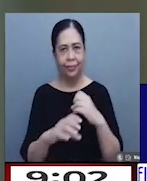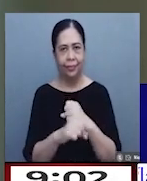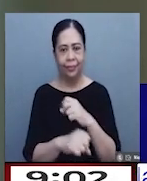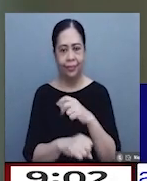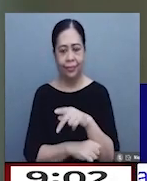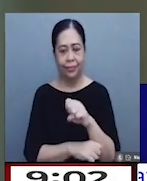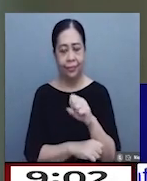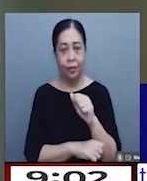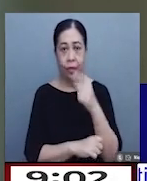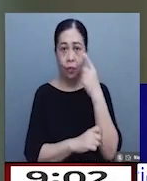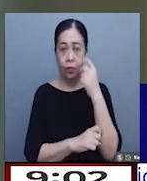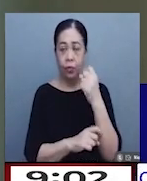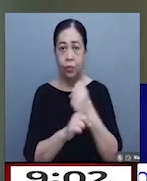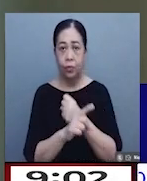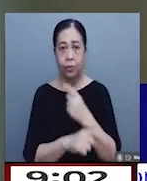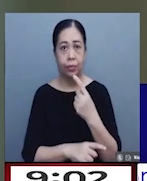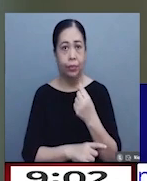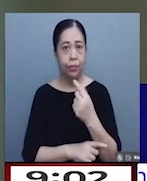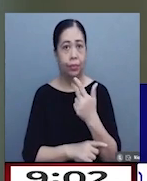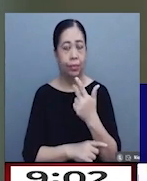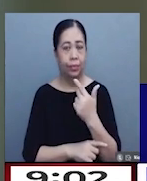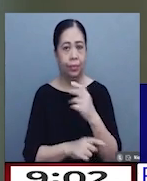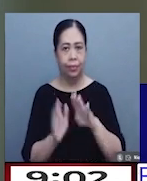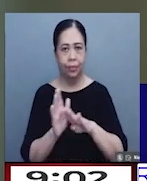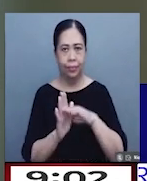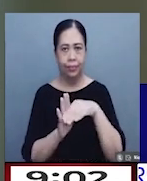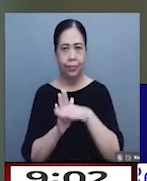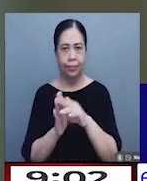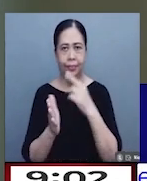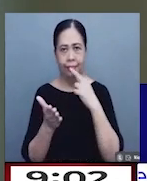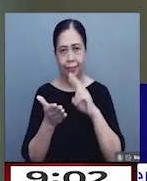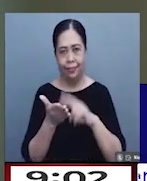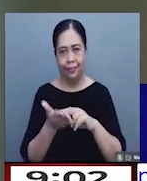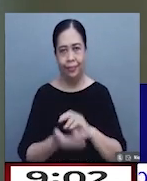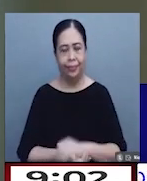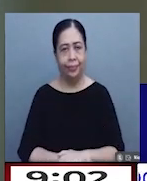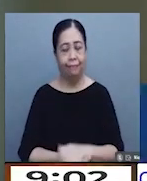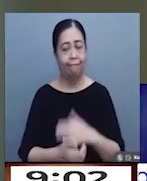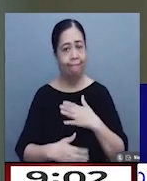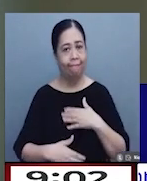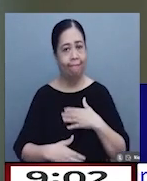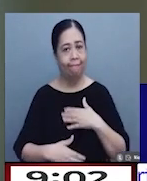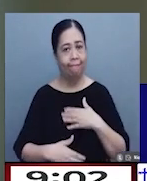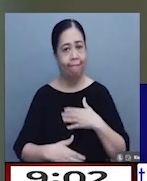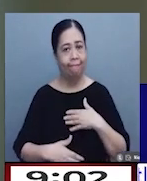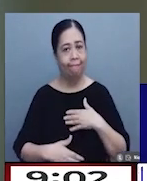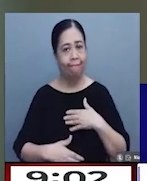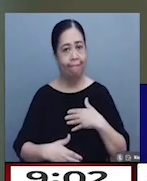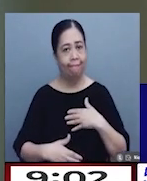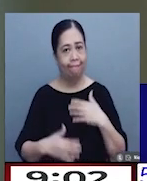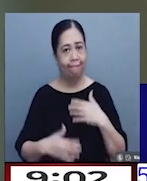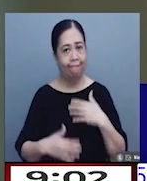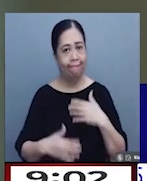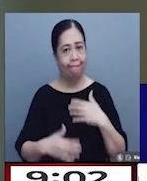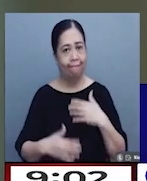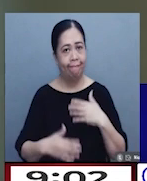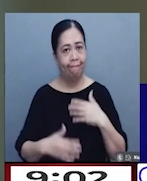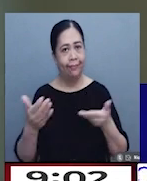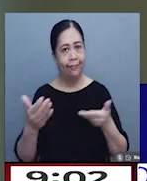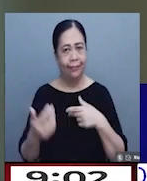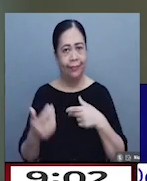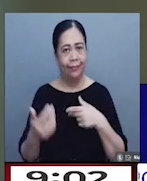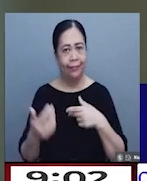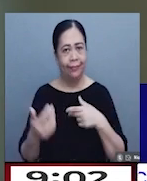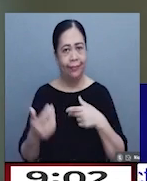sa September 2023 Inflation Report. We are pleased to welcome our press and media partners here with